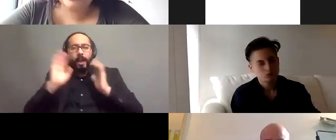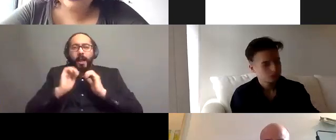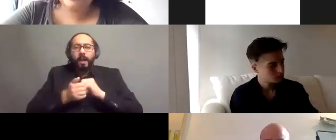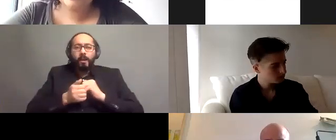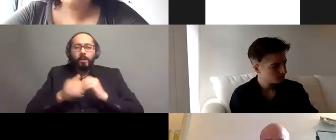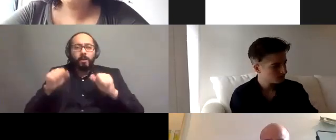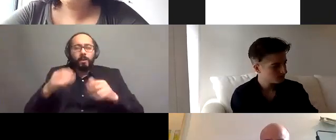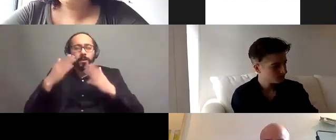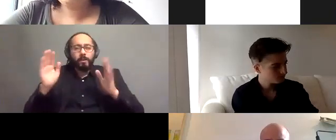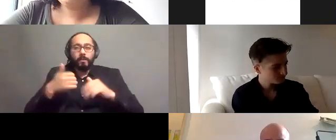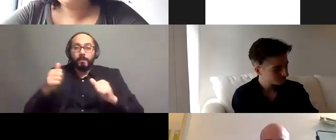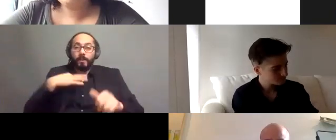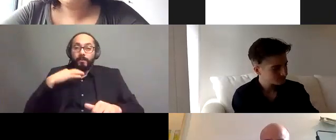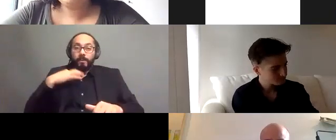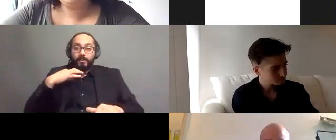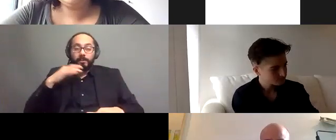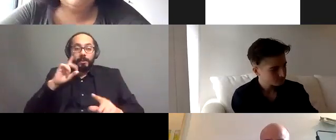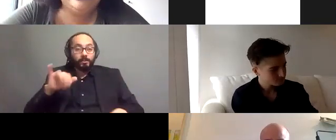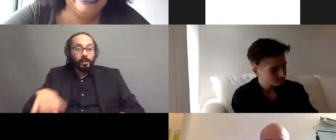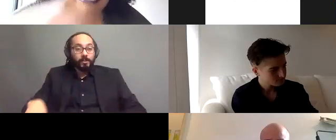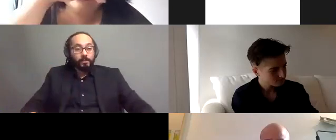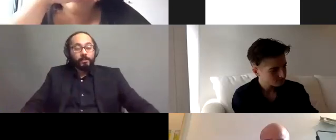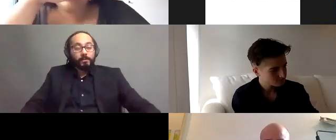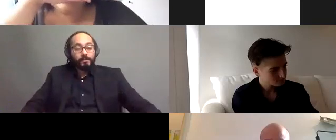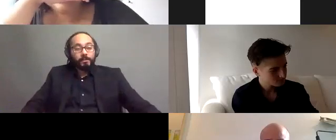We have a volunteer.